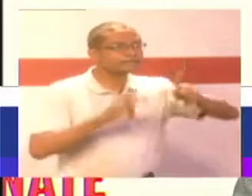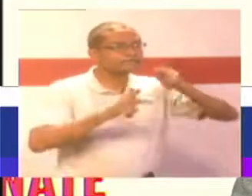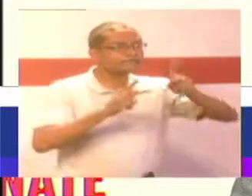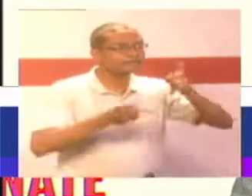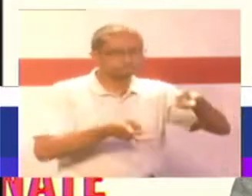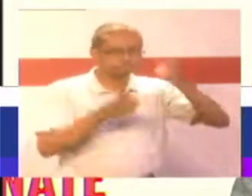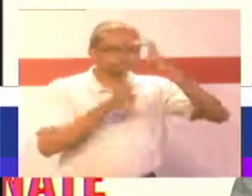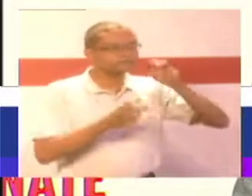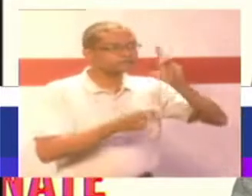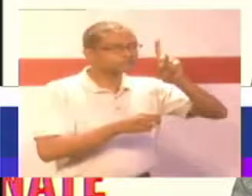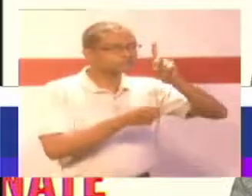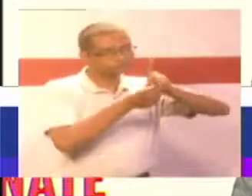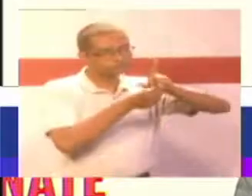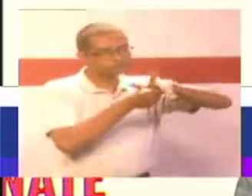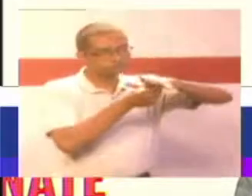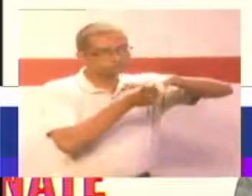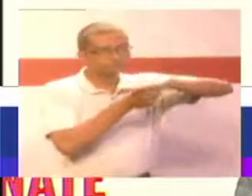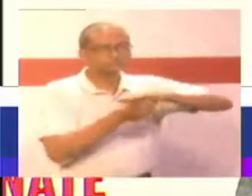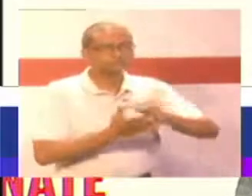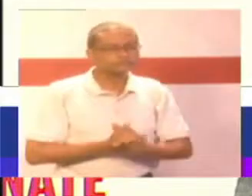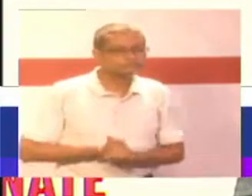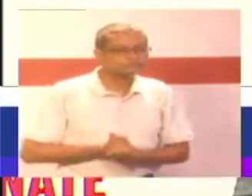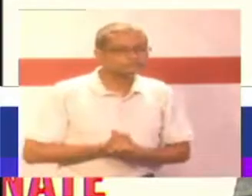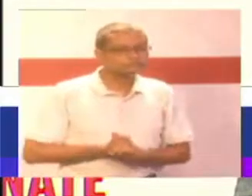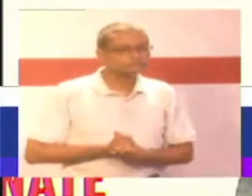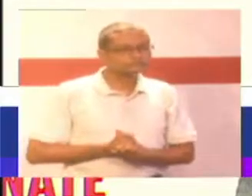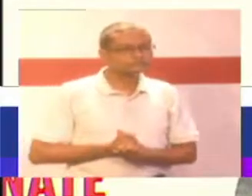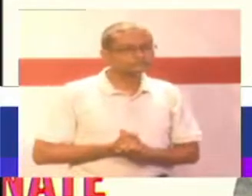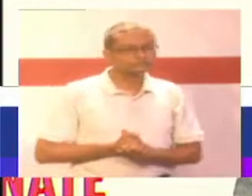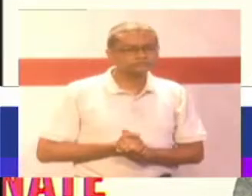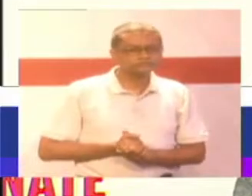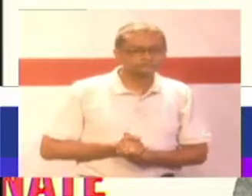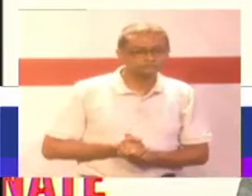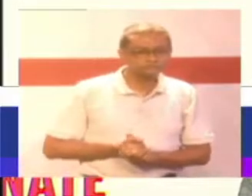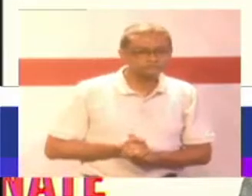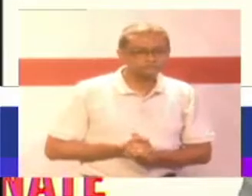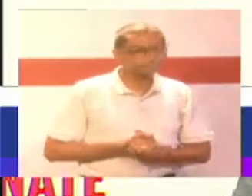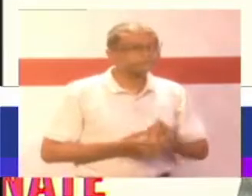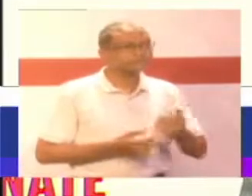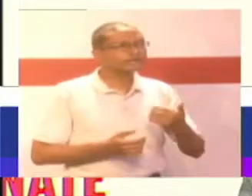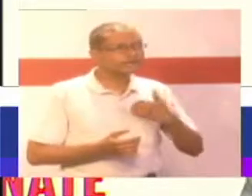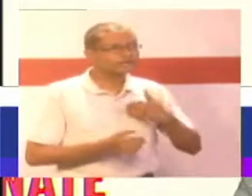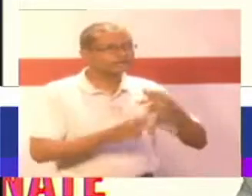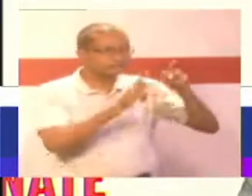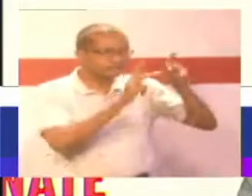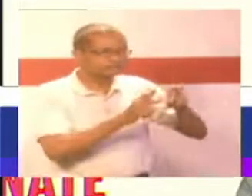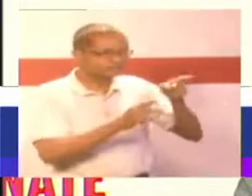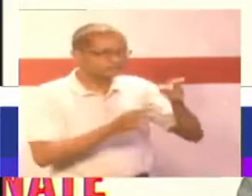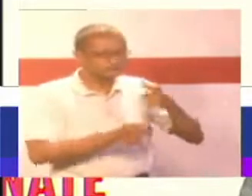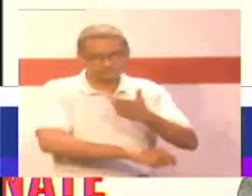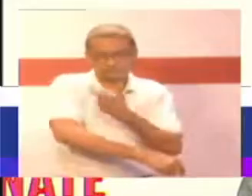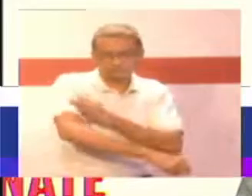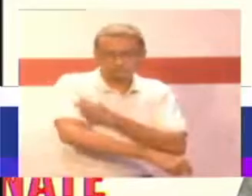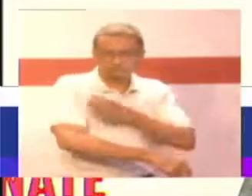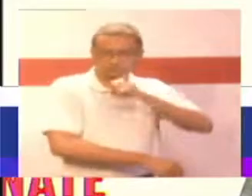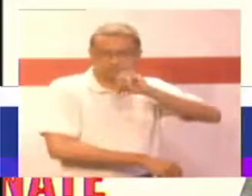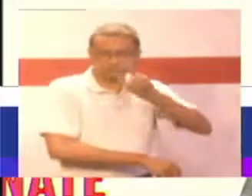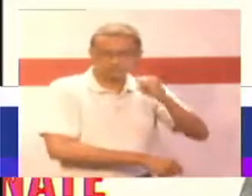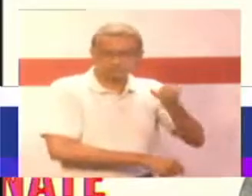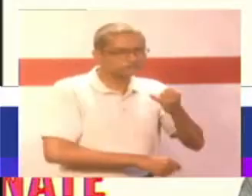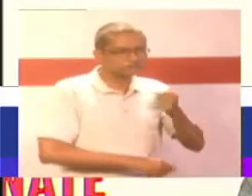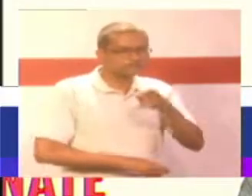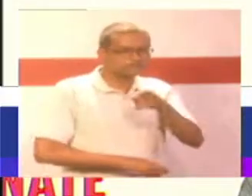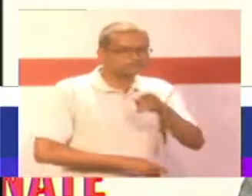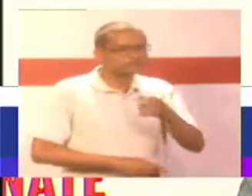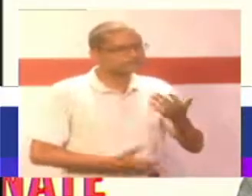We've had the primary case who was vaccinated with Johnson & Johnson. His symptoms were mild. He only had nasal